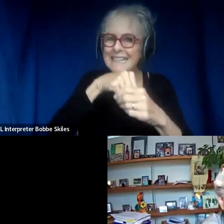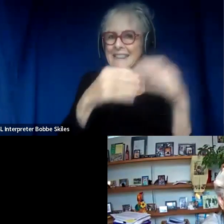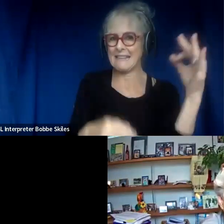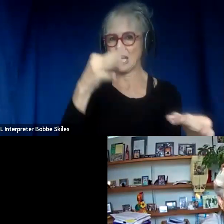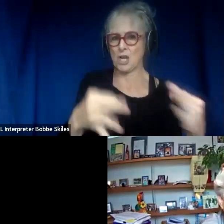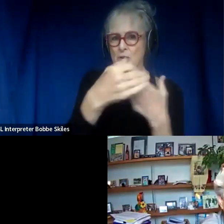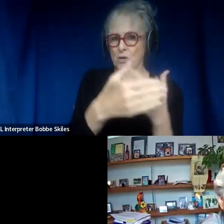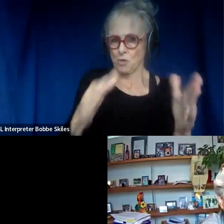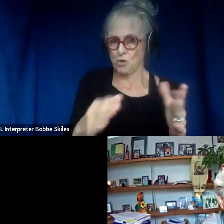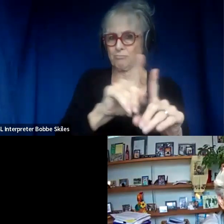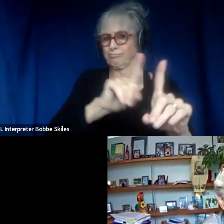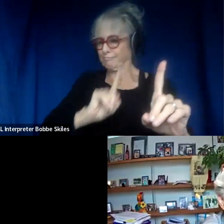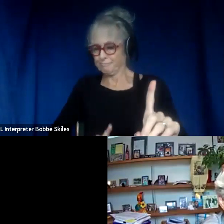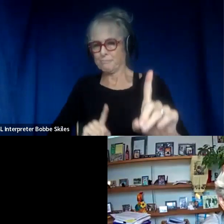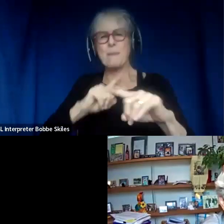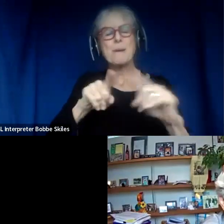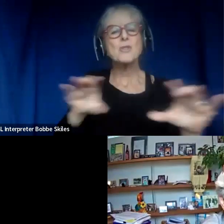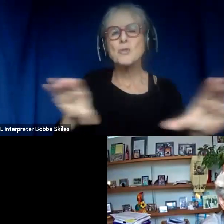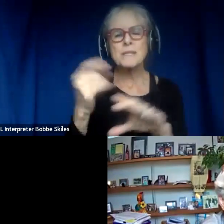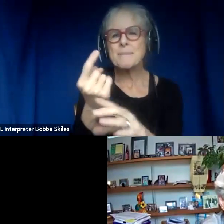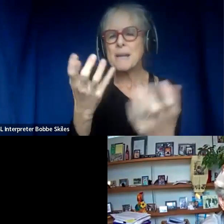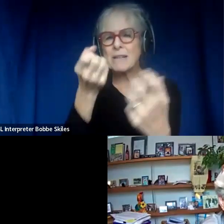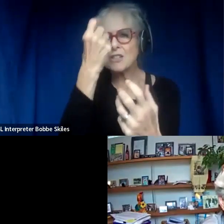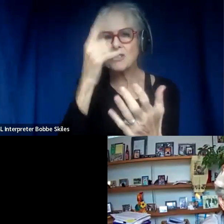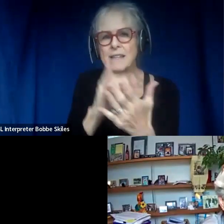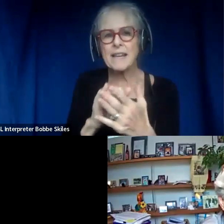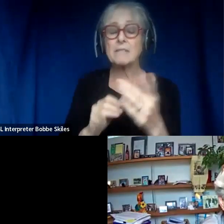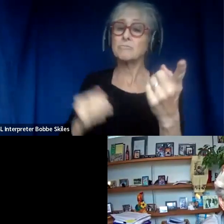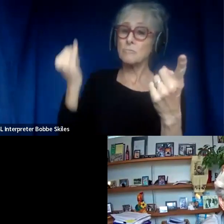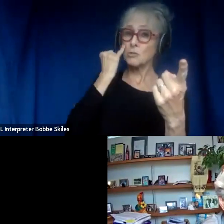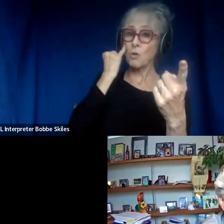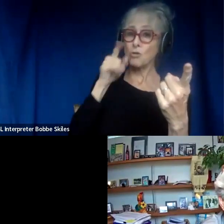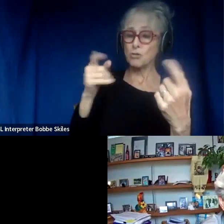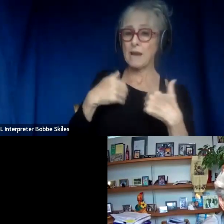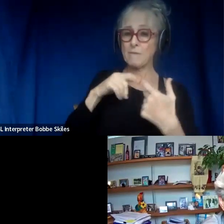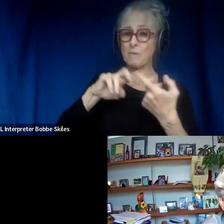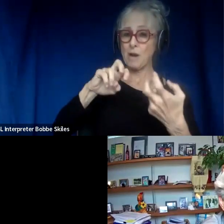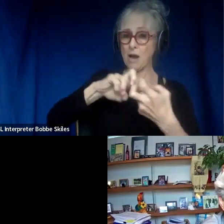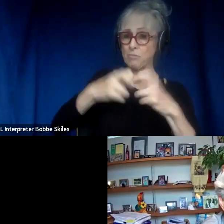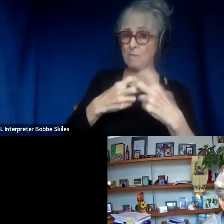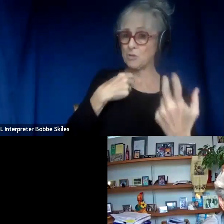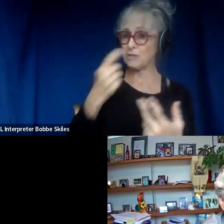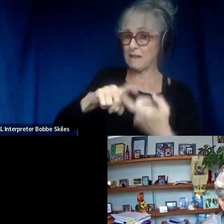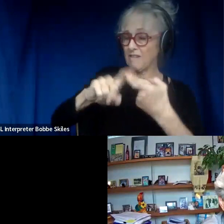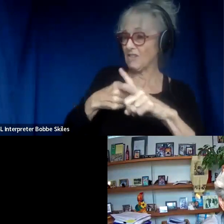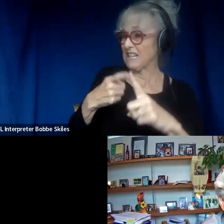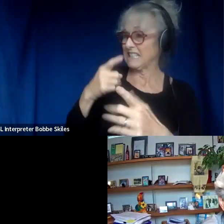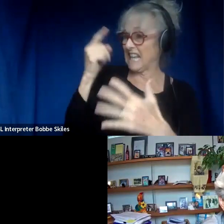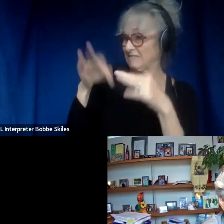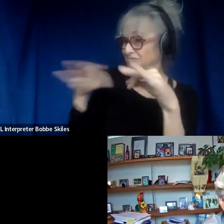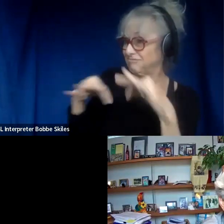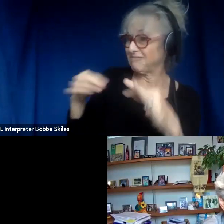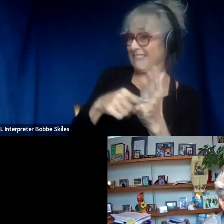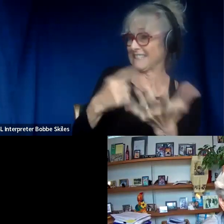see if I can understand that one first. Yeah, you ever had a problem and reached out to a friend and said, okay, here's what's going on, what do I do about it?